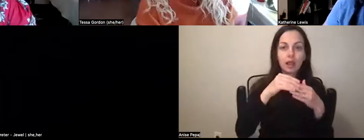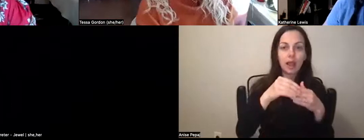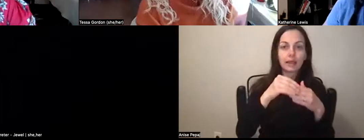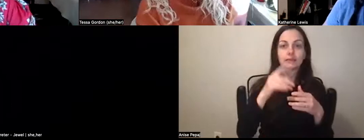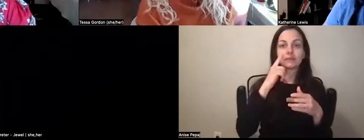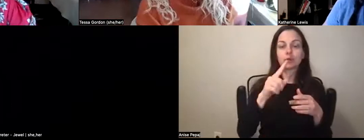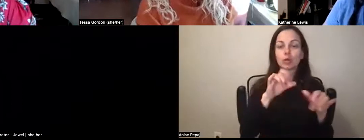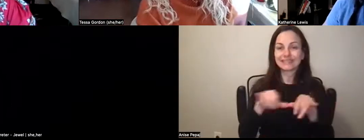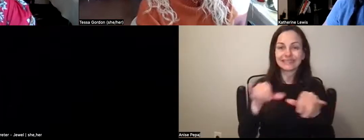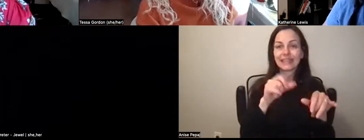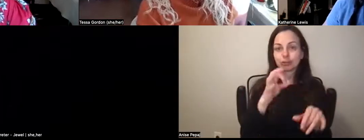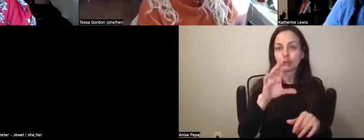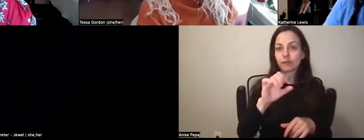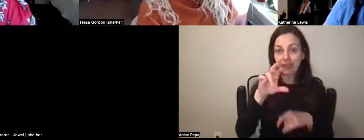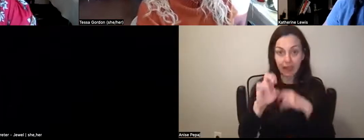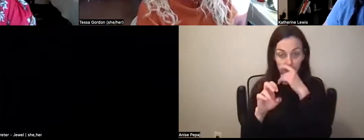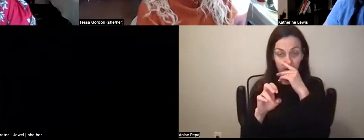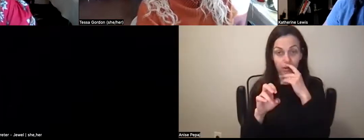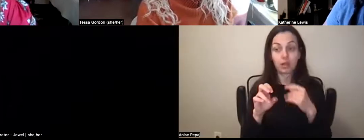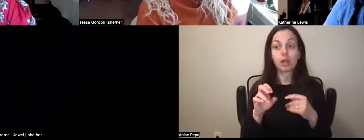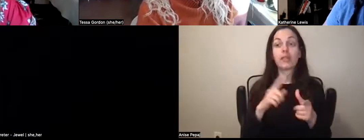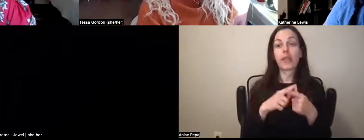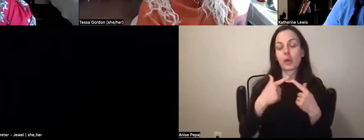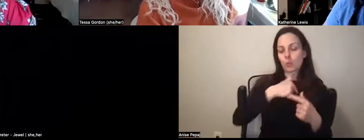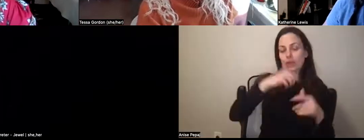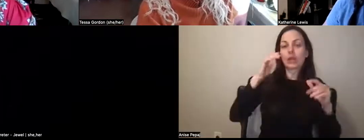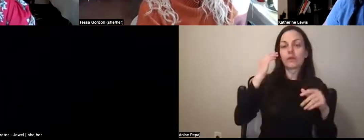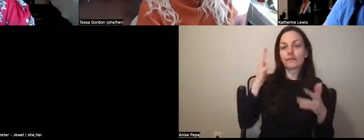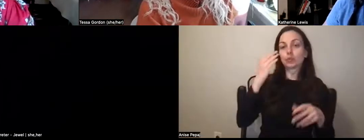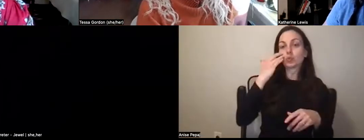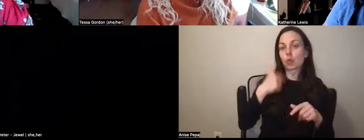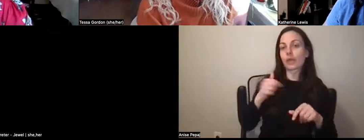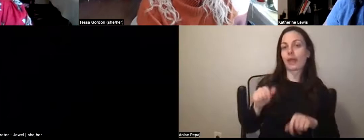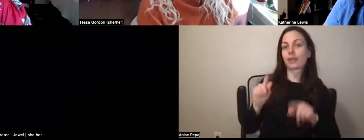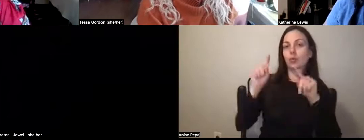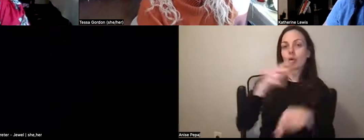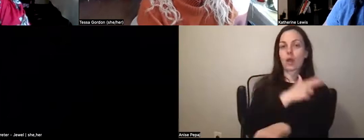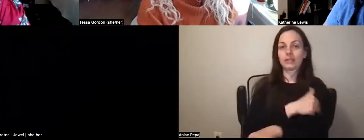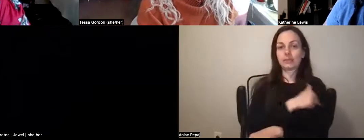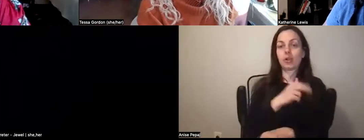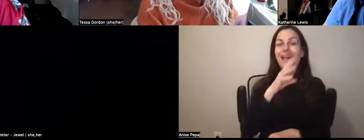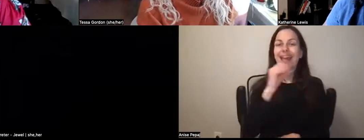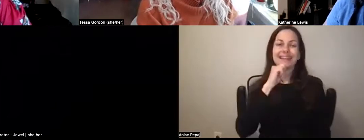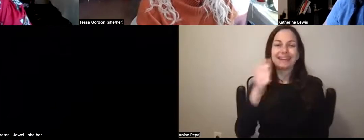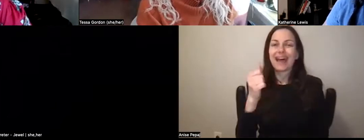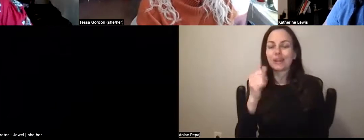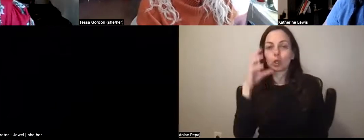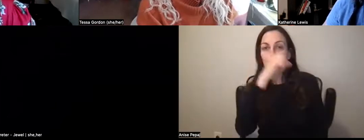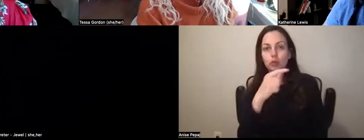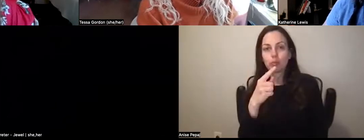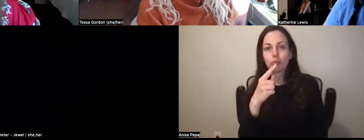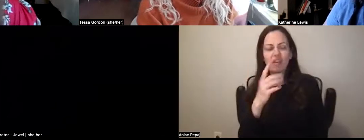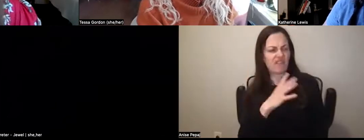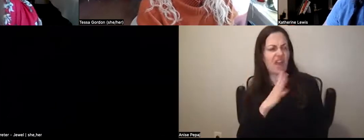care so that we know we can go to the hospital and people will not ultimately just assume it's okay for us to die.